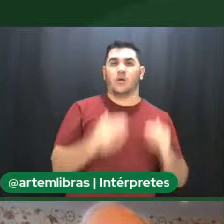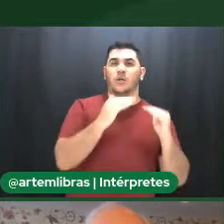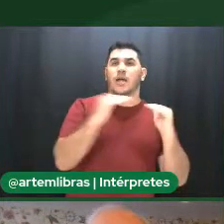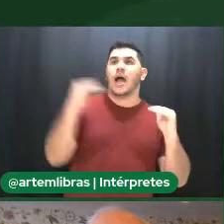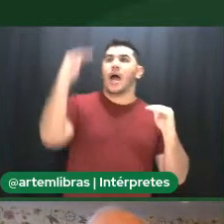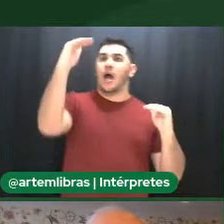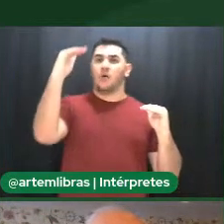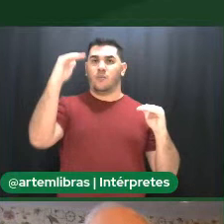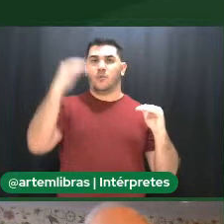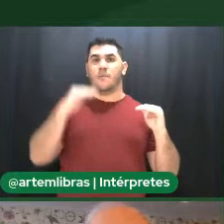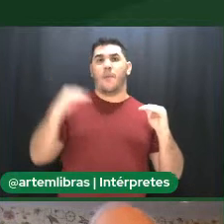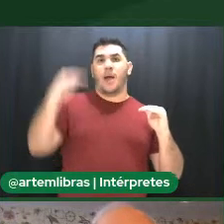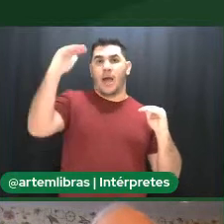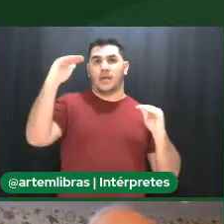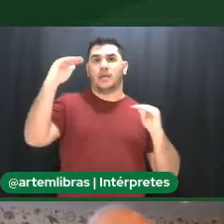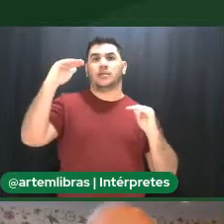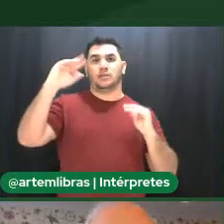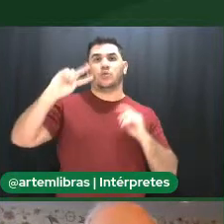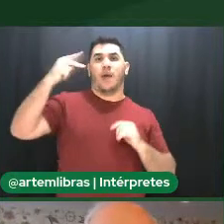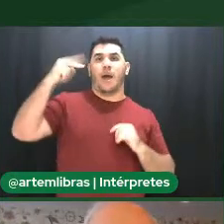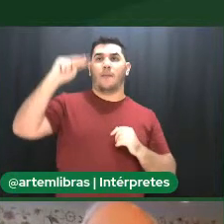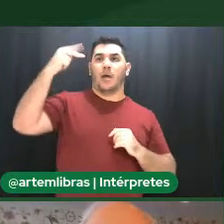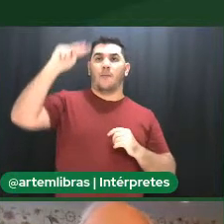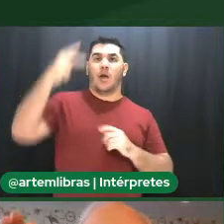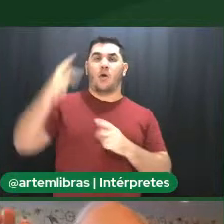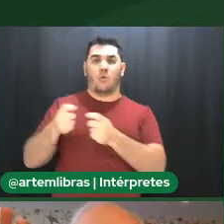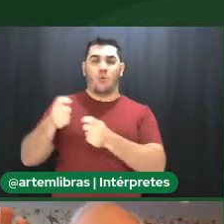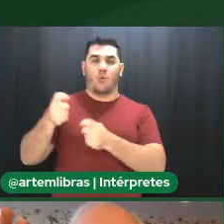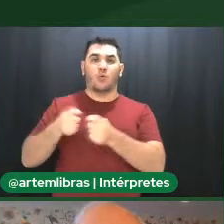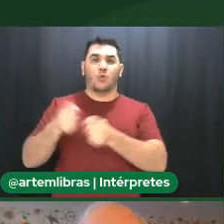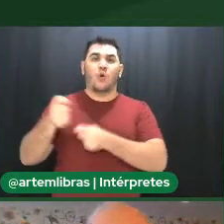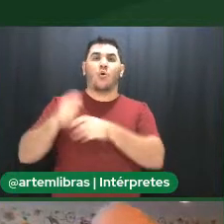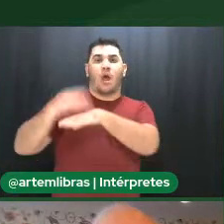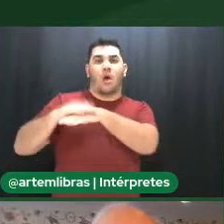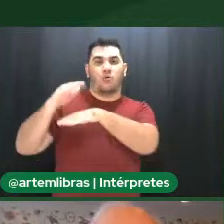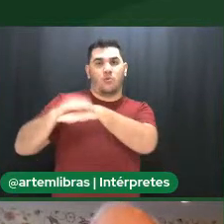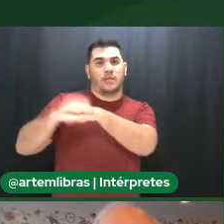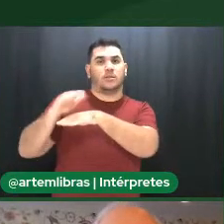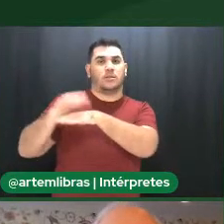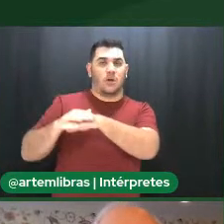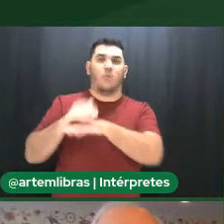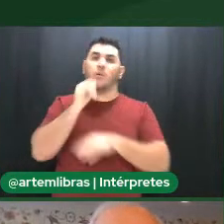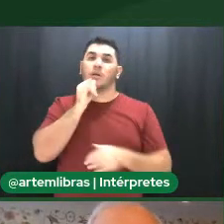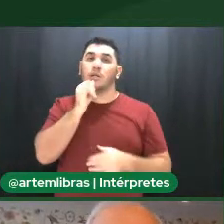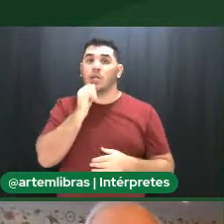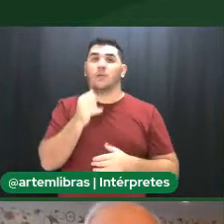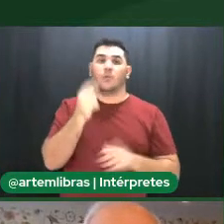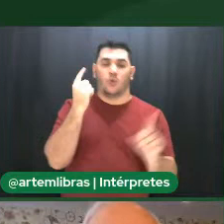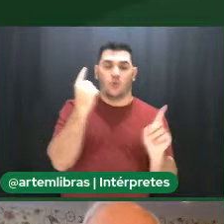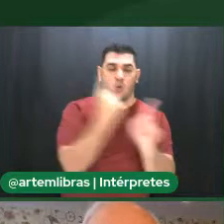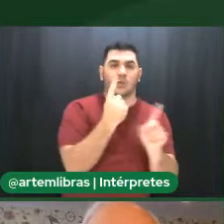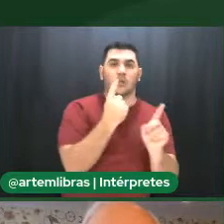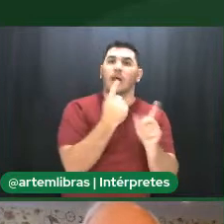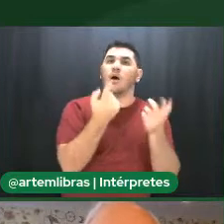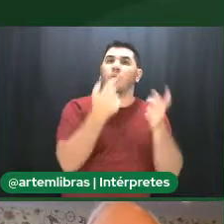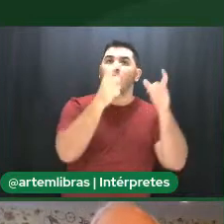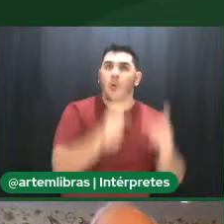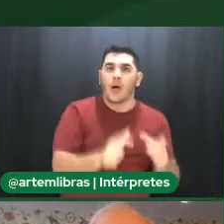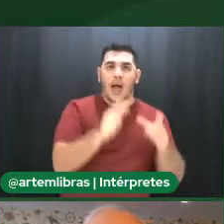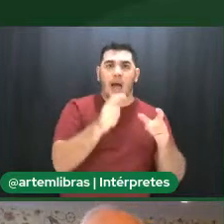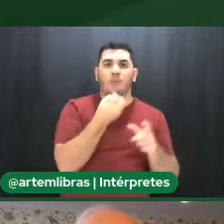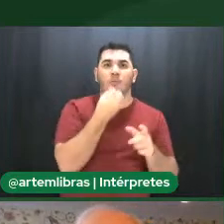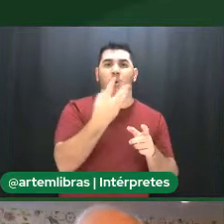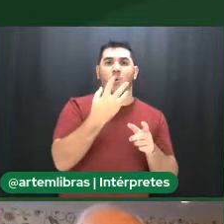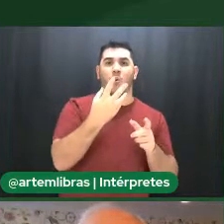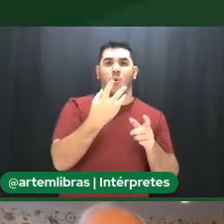the happy place where we could have high levels of human control and high levels of computer automation.